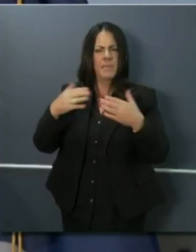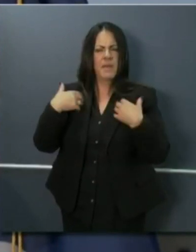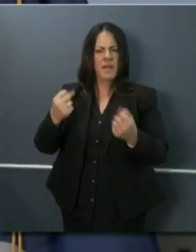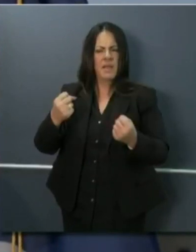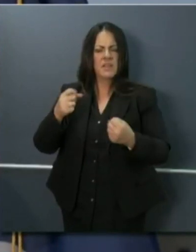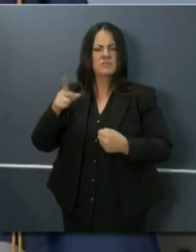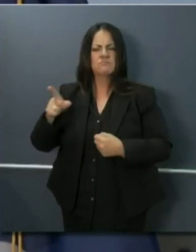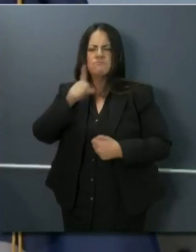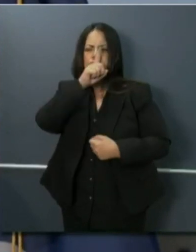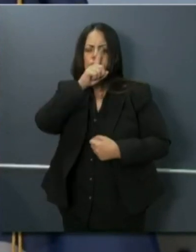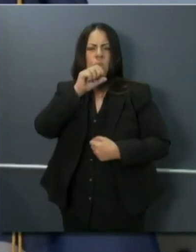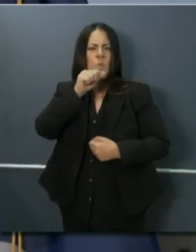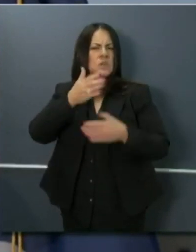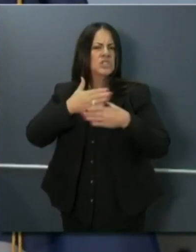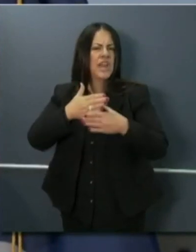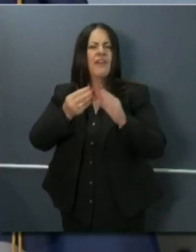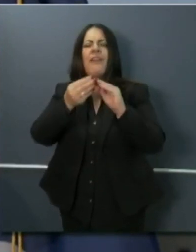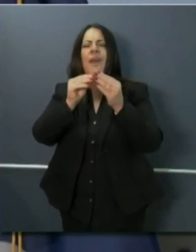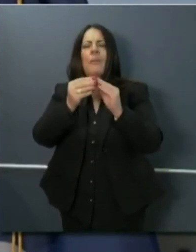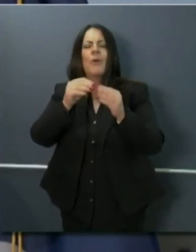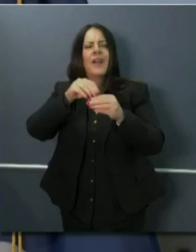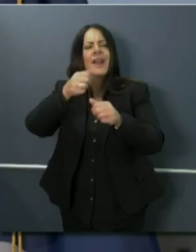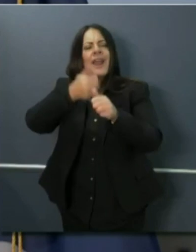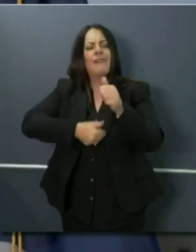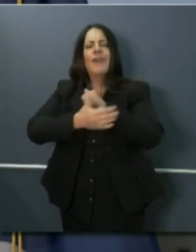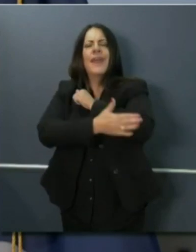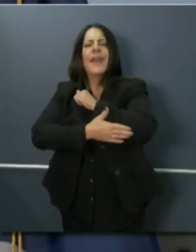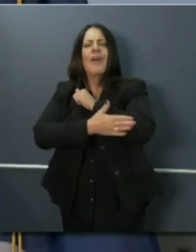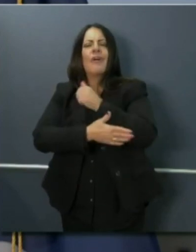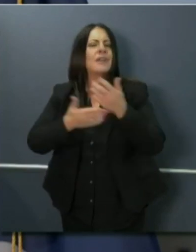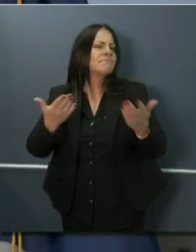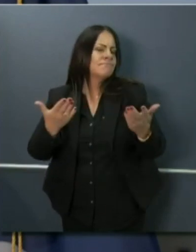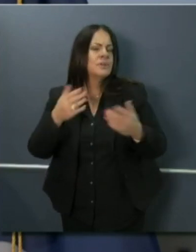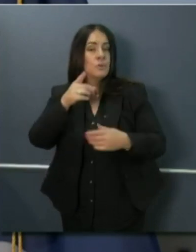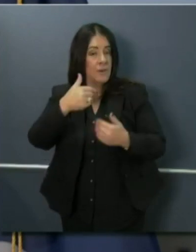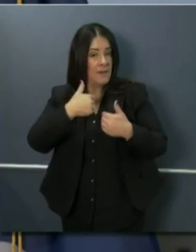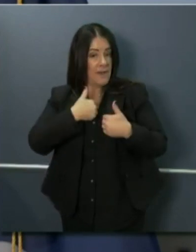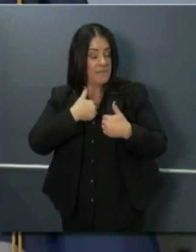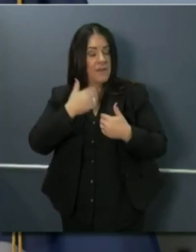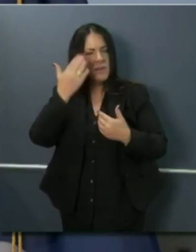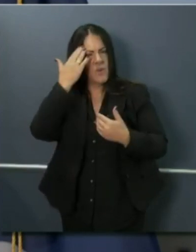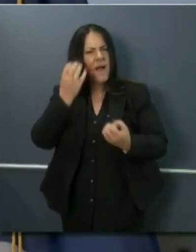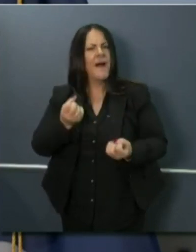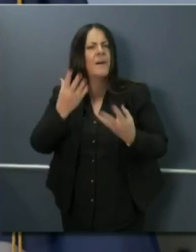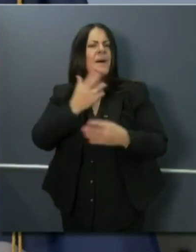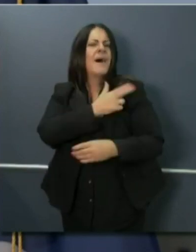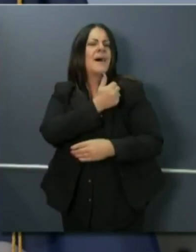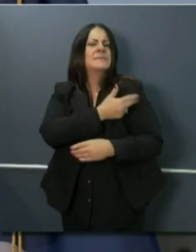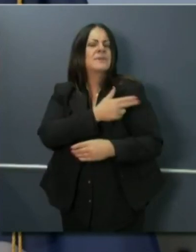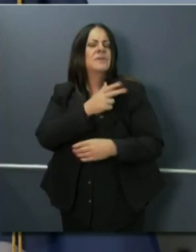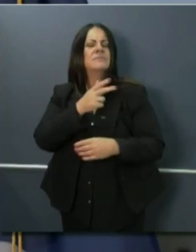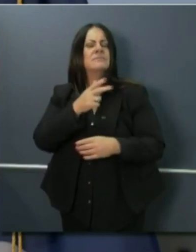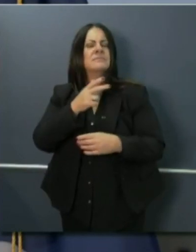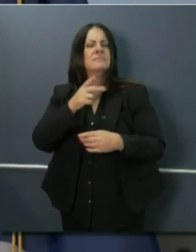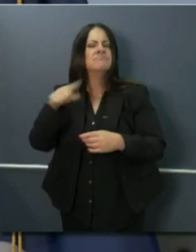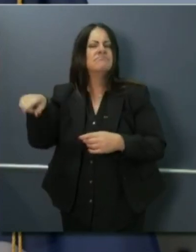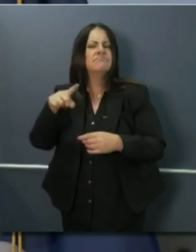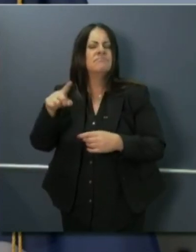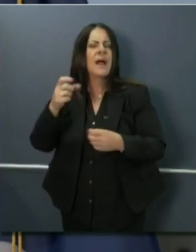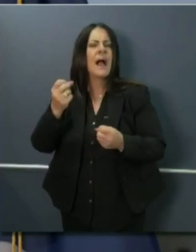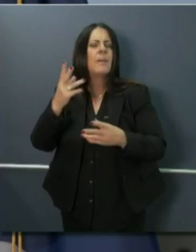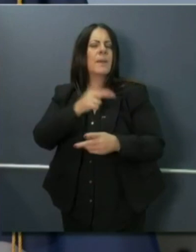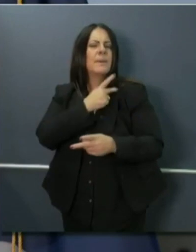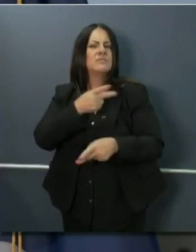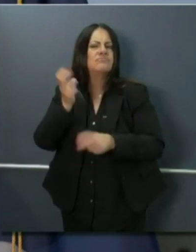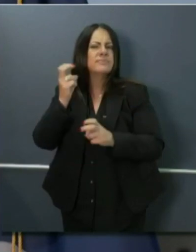by county. Is that a number that you have? Do you have the statewide number of hospitalizations? And if so, will